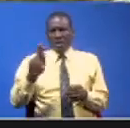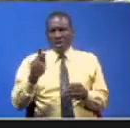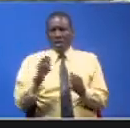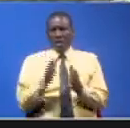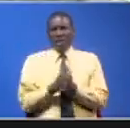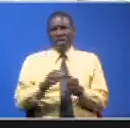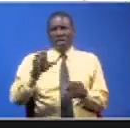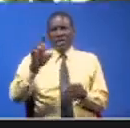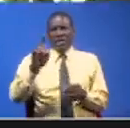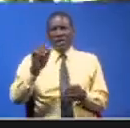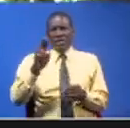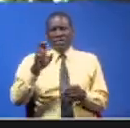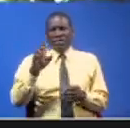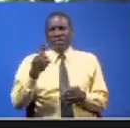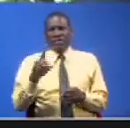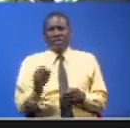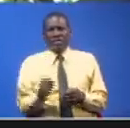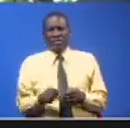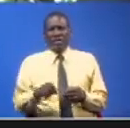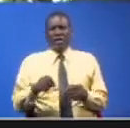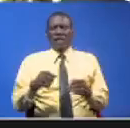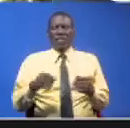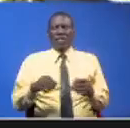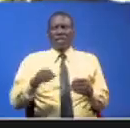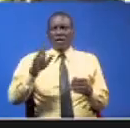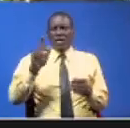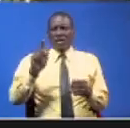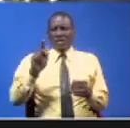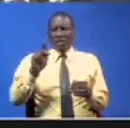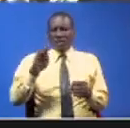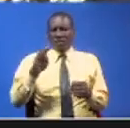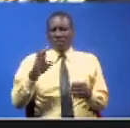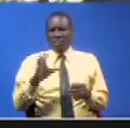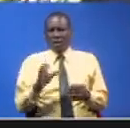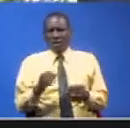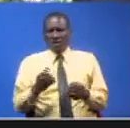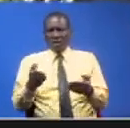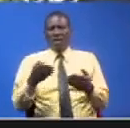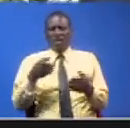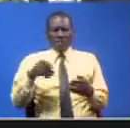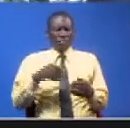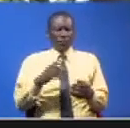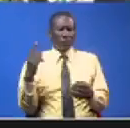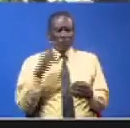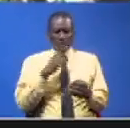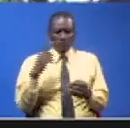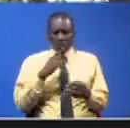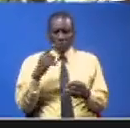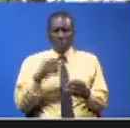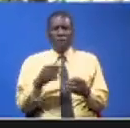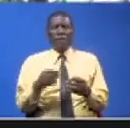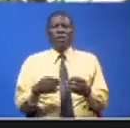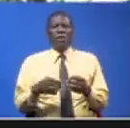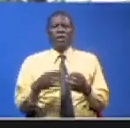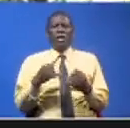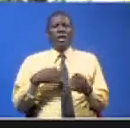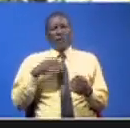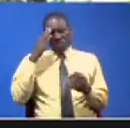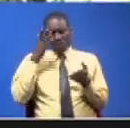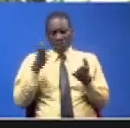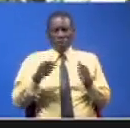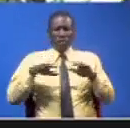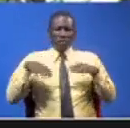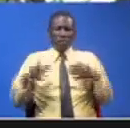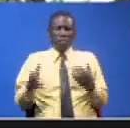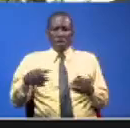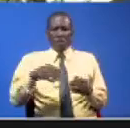Chenge. Leos came to play and they've really gave us a run for our money. And for now, I think it's just about our